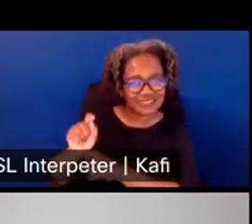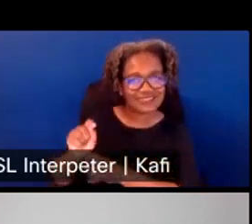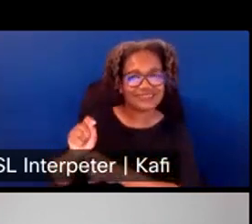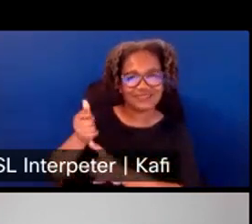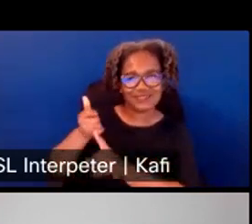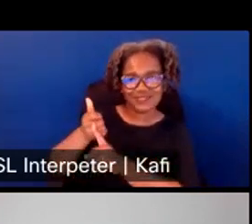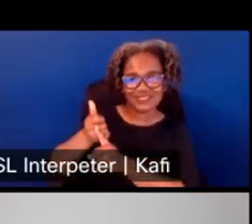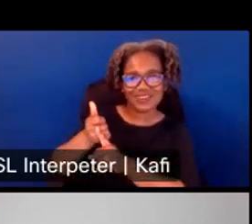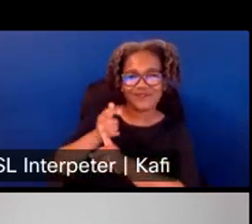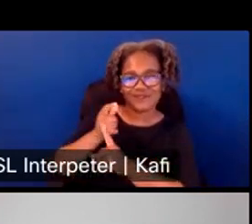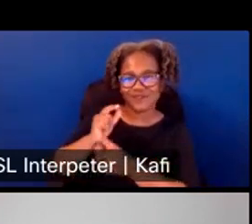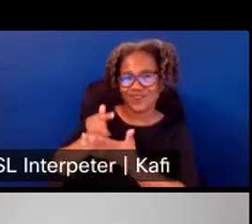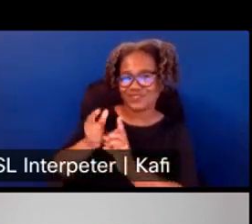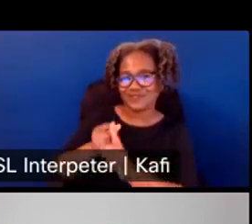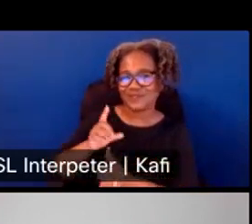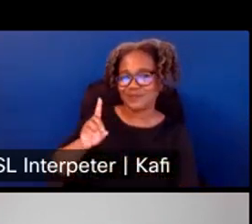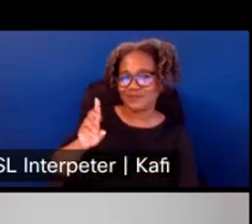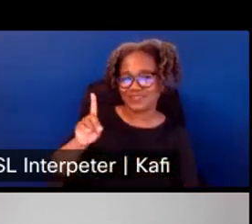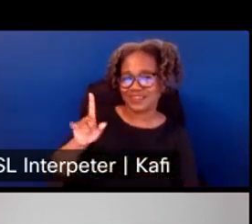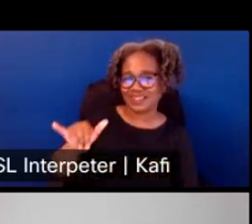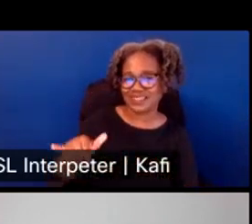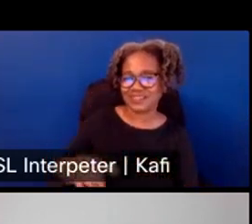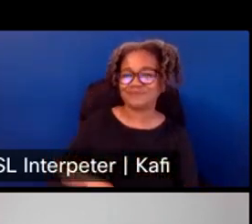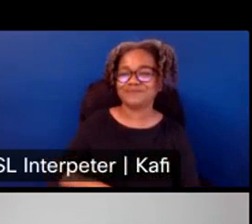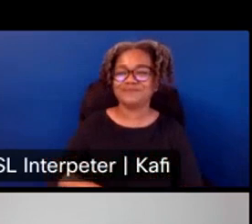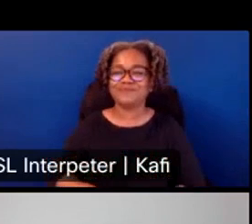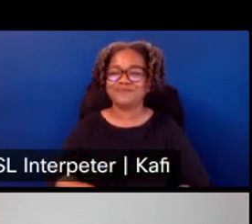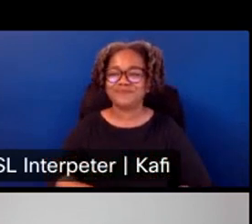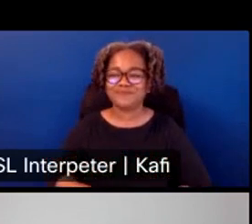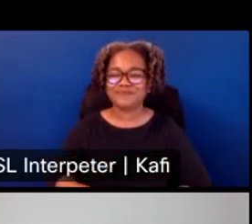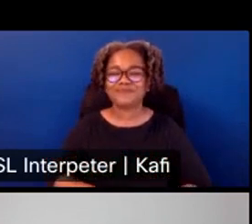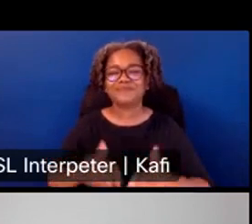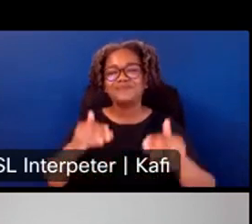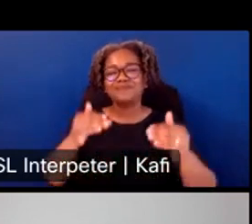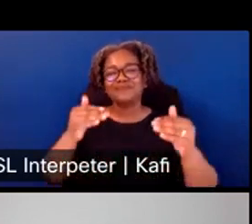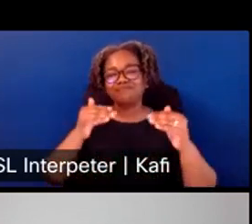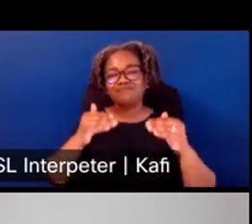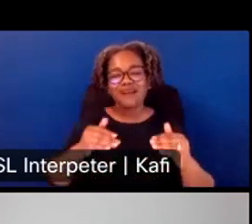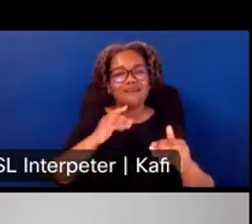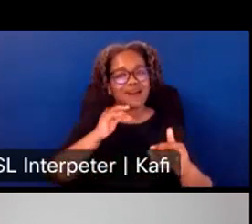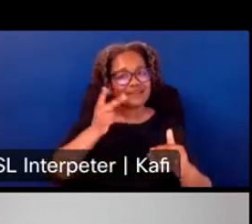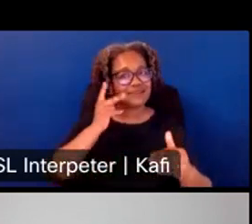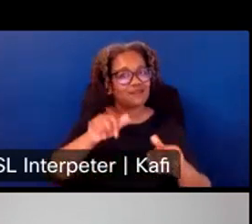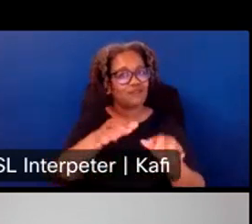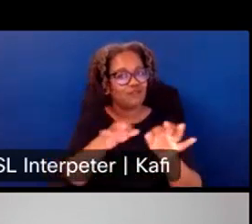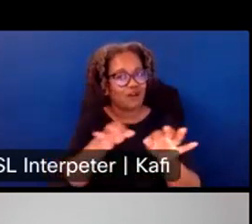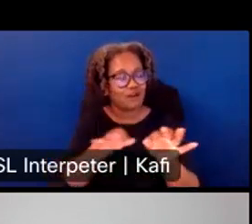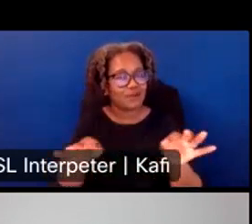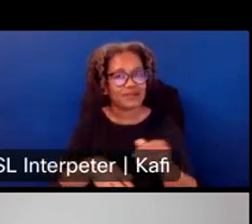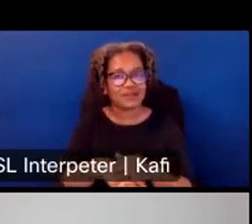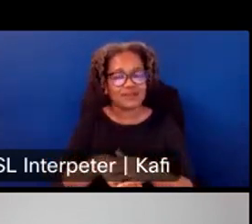these are coming in twice, some of the most skilled stylists I knew attended Dudley. Oh, I'll have to make sure I share